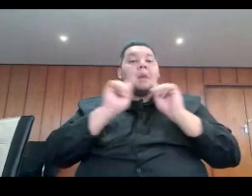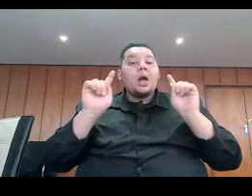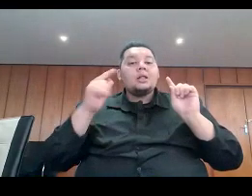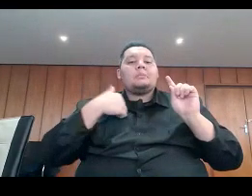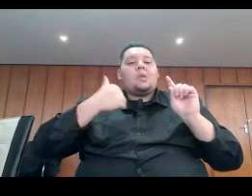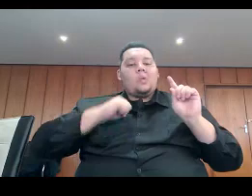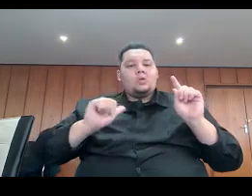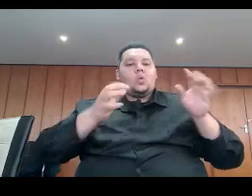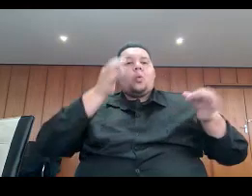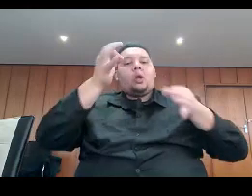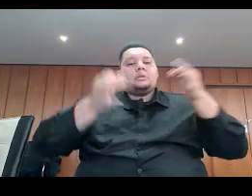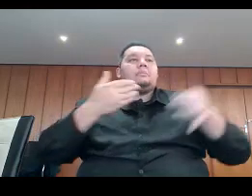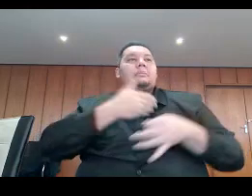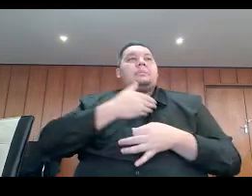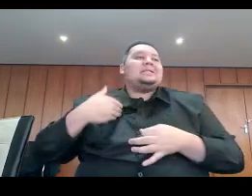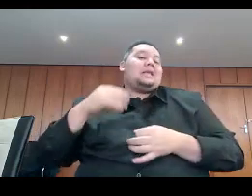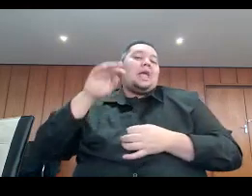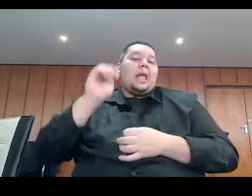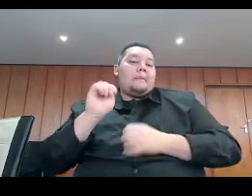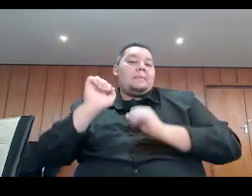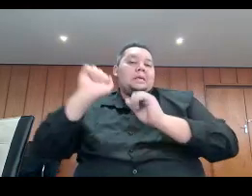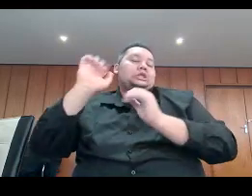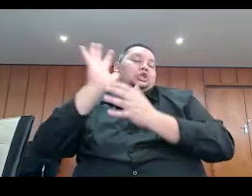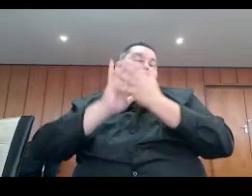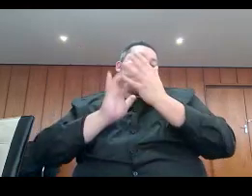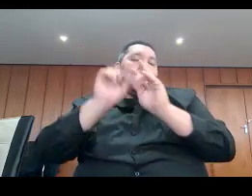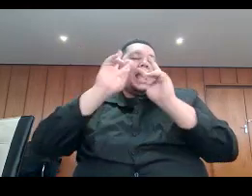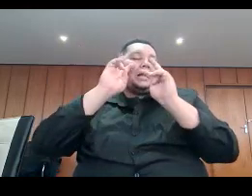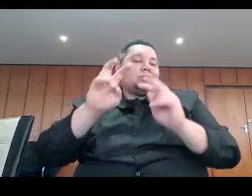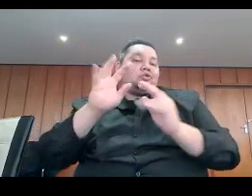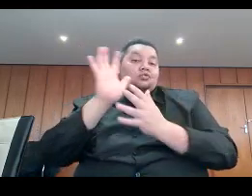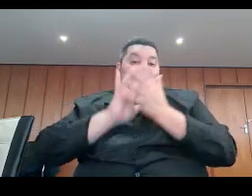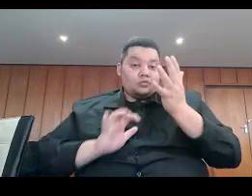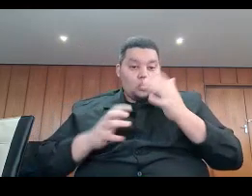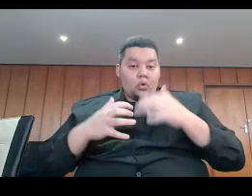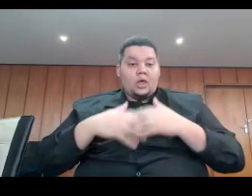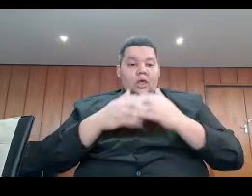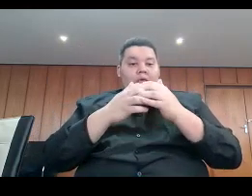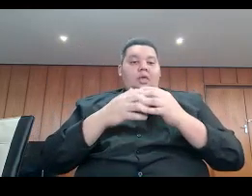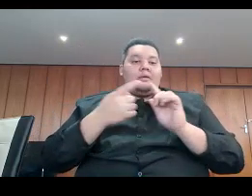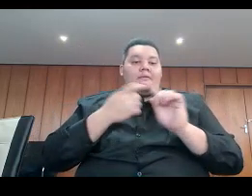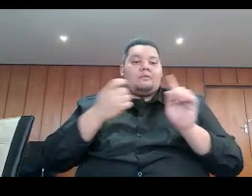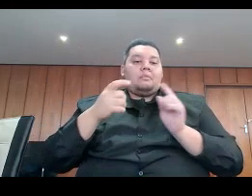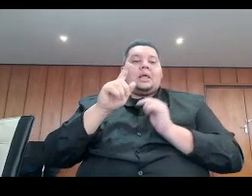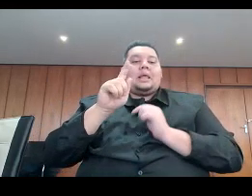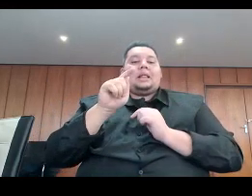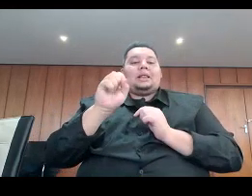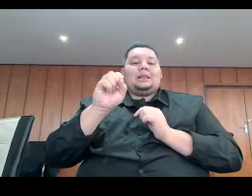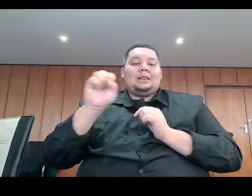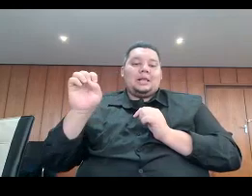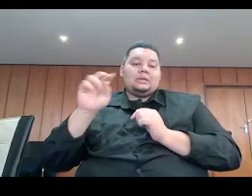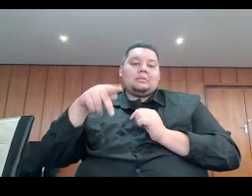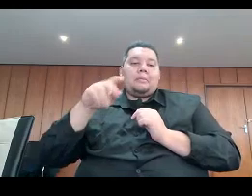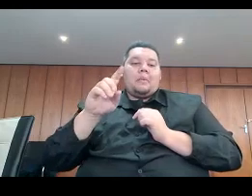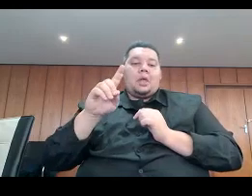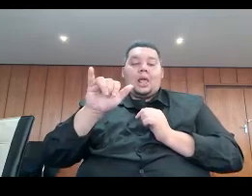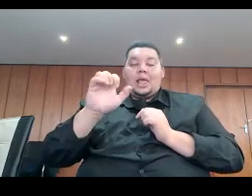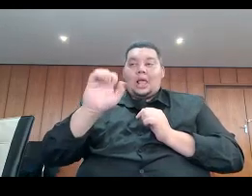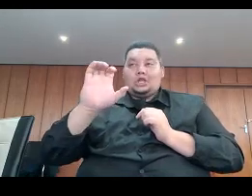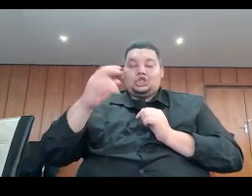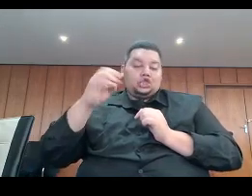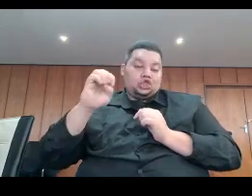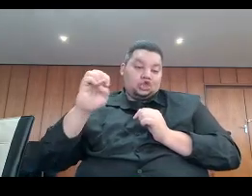take you through Mrs. M's story, a research story generated by Tess Pudiachi in her PhD study.